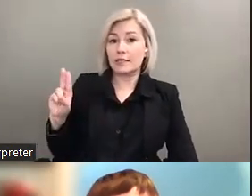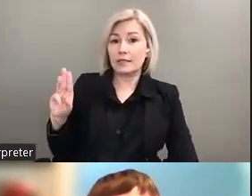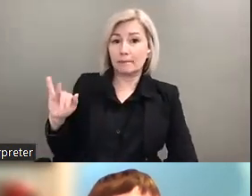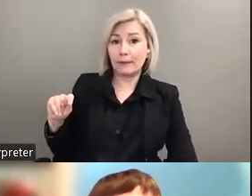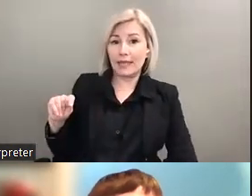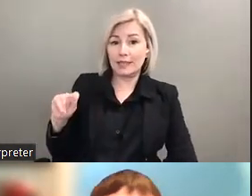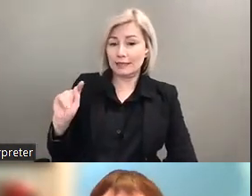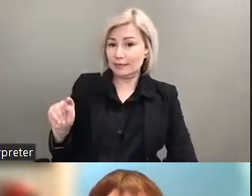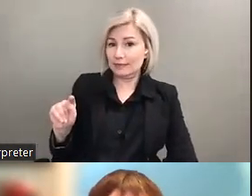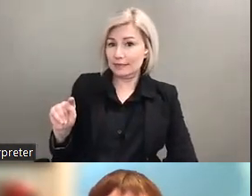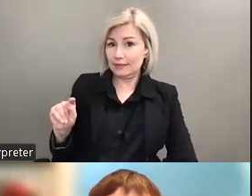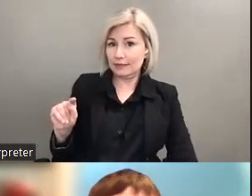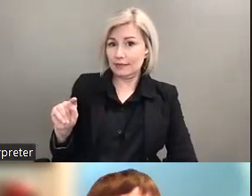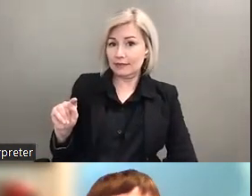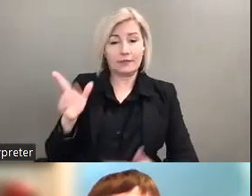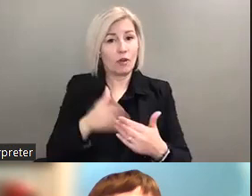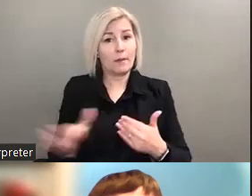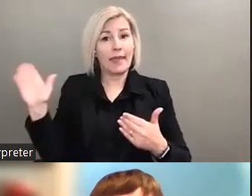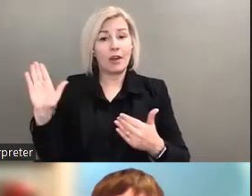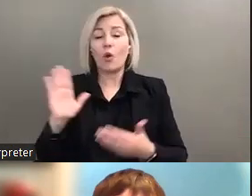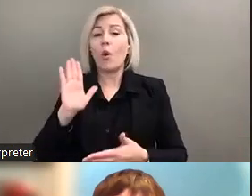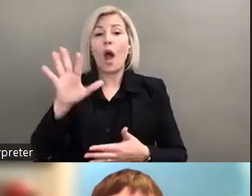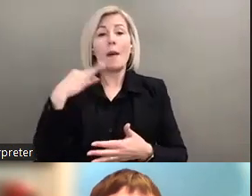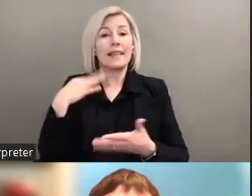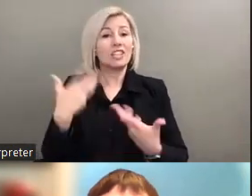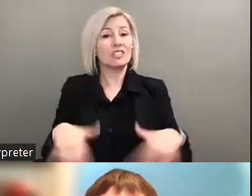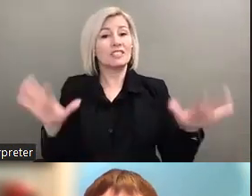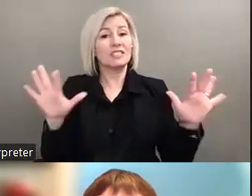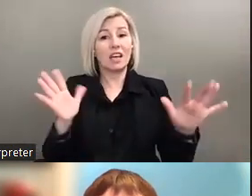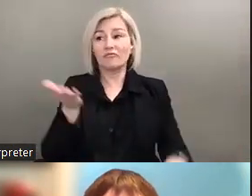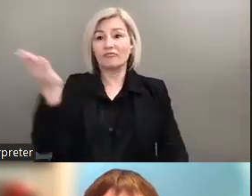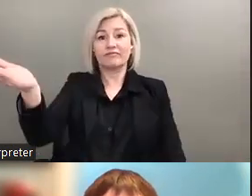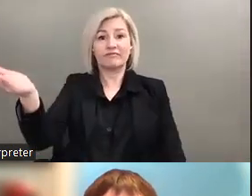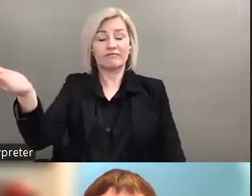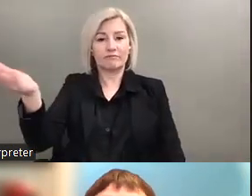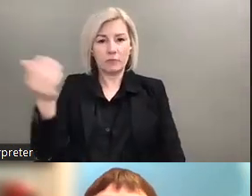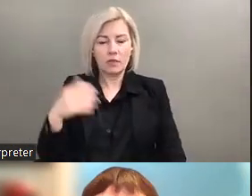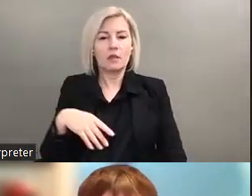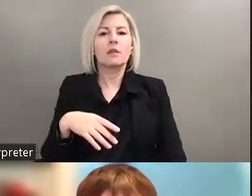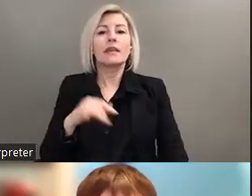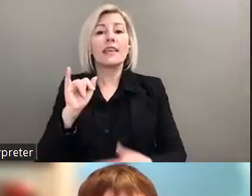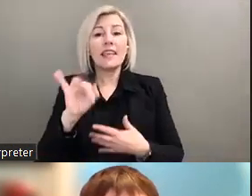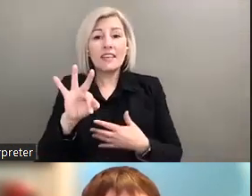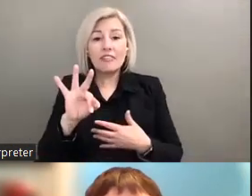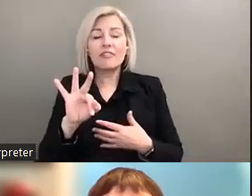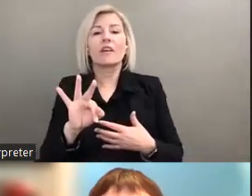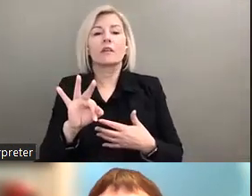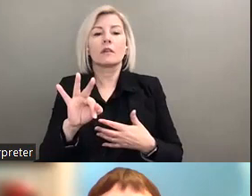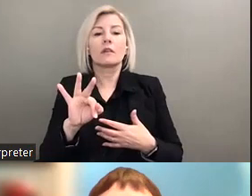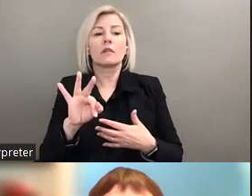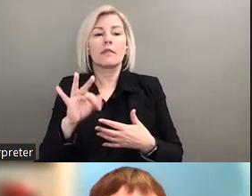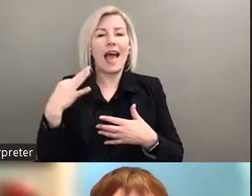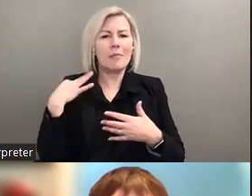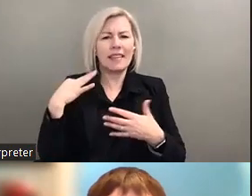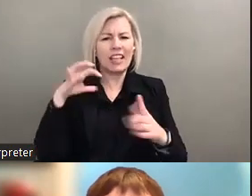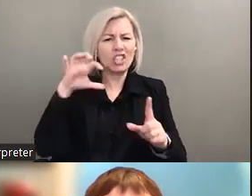the screen. And from there, your application will be complete. If you do have anything that the application catches that